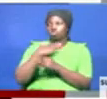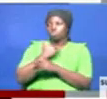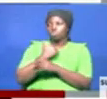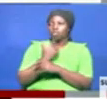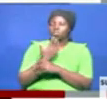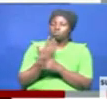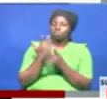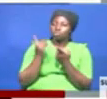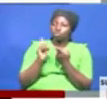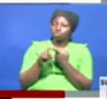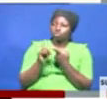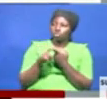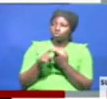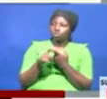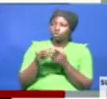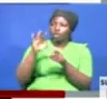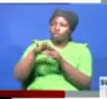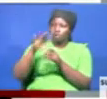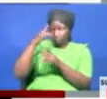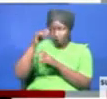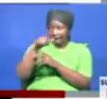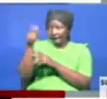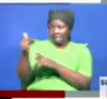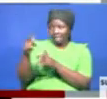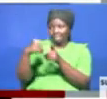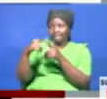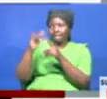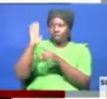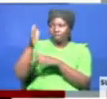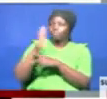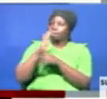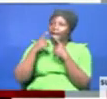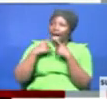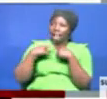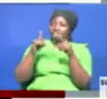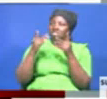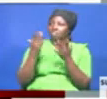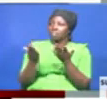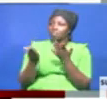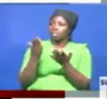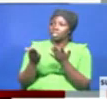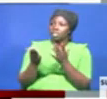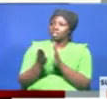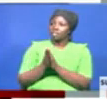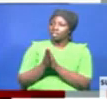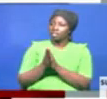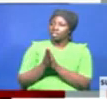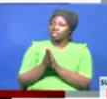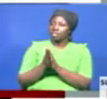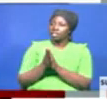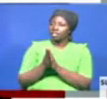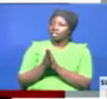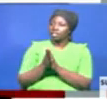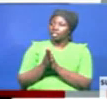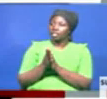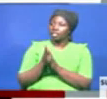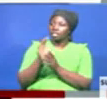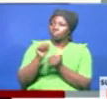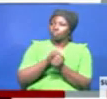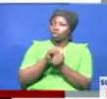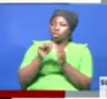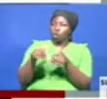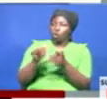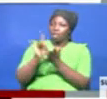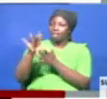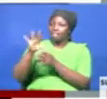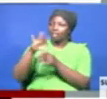to vote for the others, it would be declared as maybe a spoiled or rejected or something like that. So